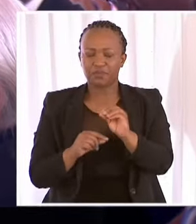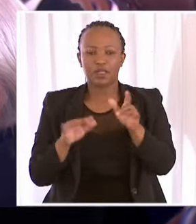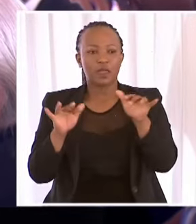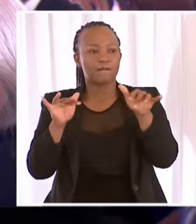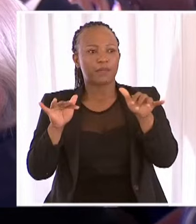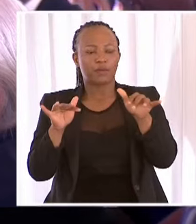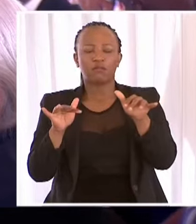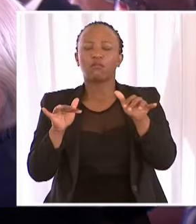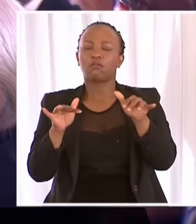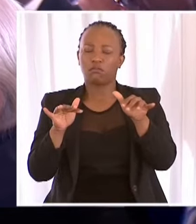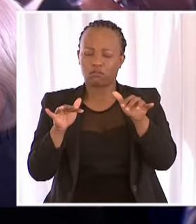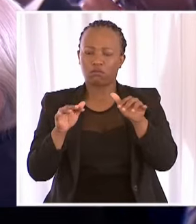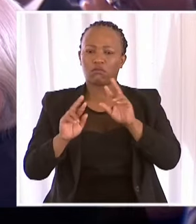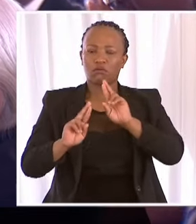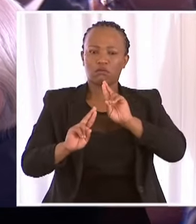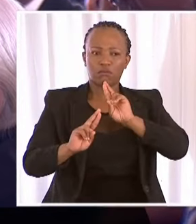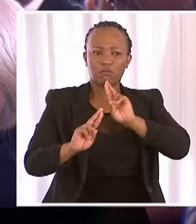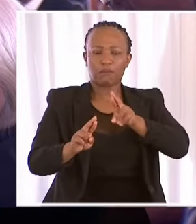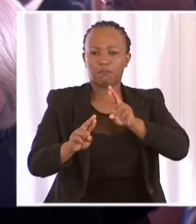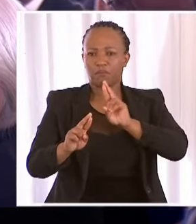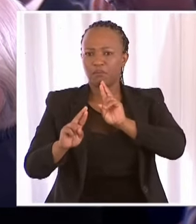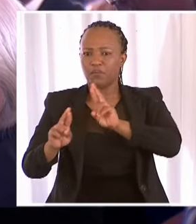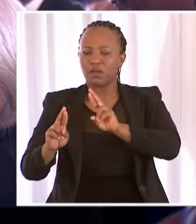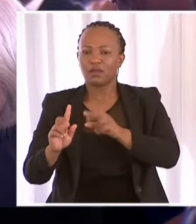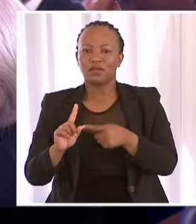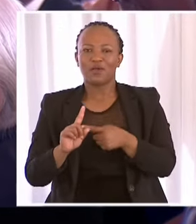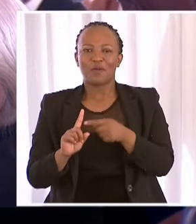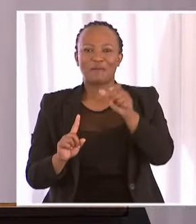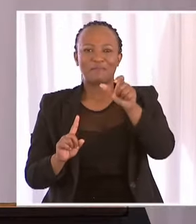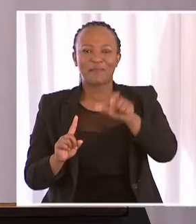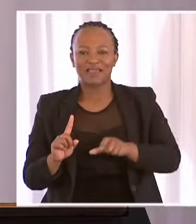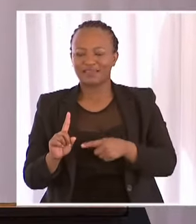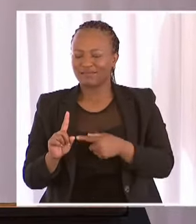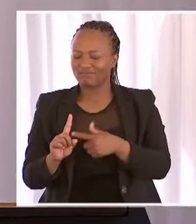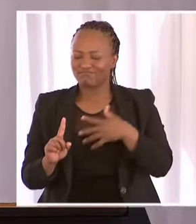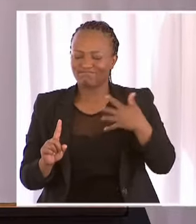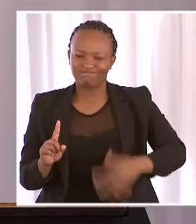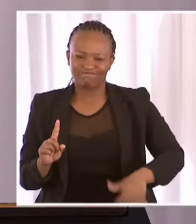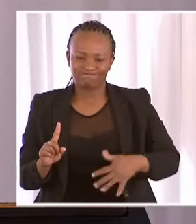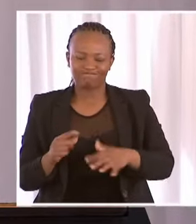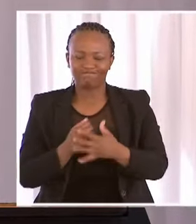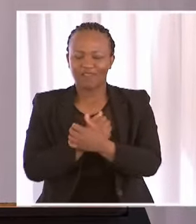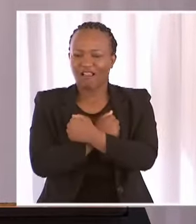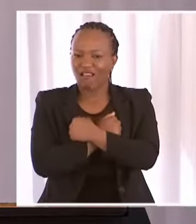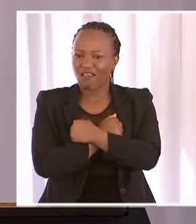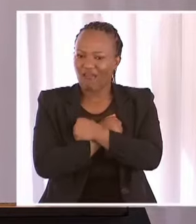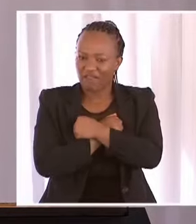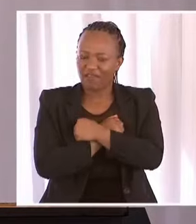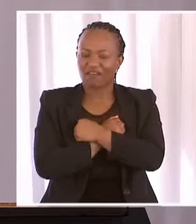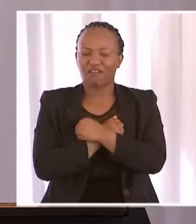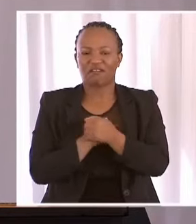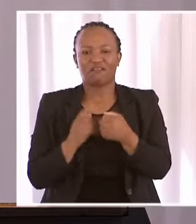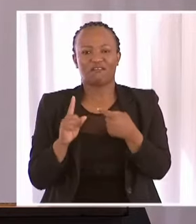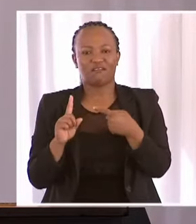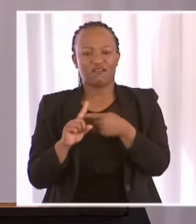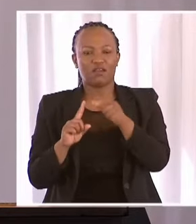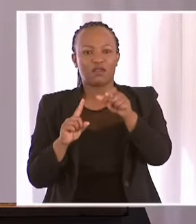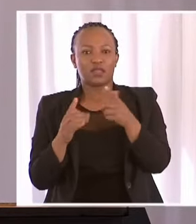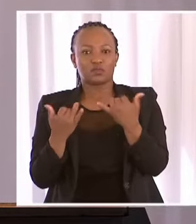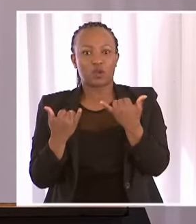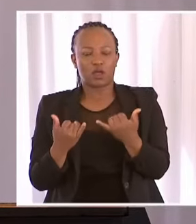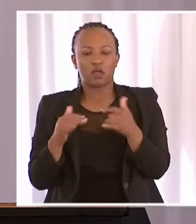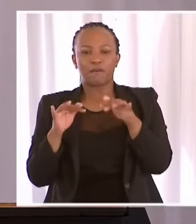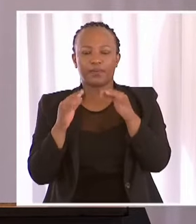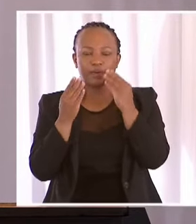people responded to this beloved human being, which is why there'll be plenty tears